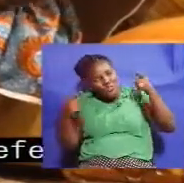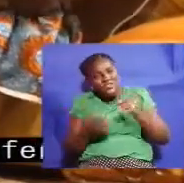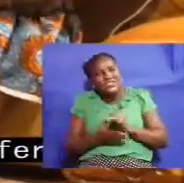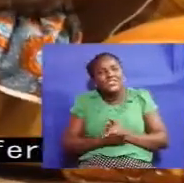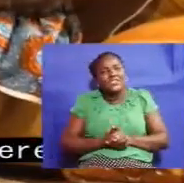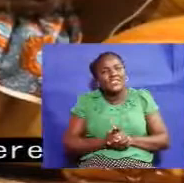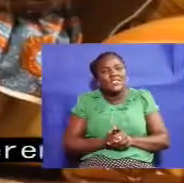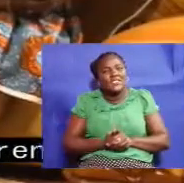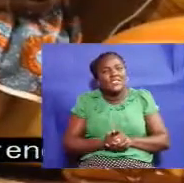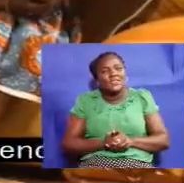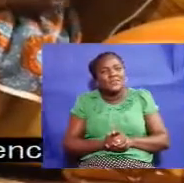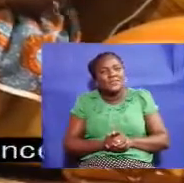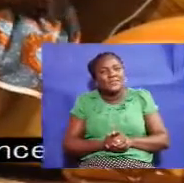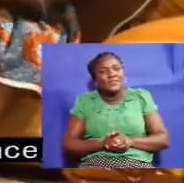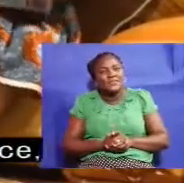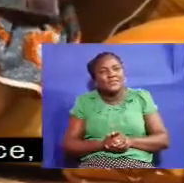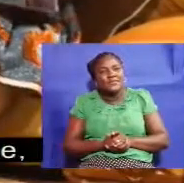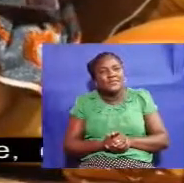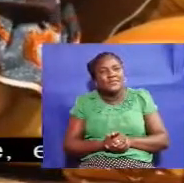Mommy.